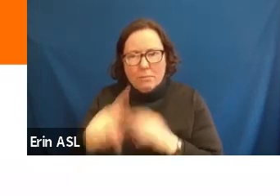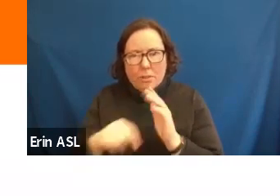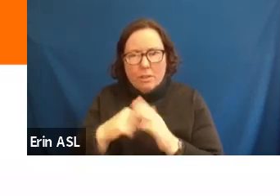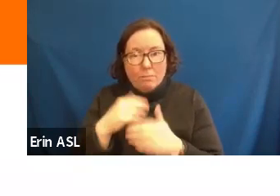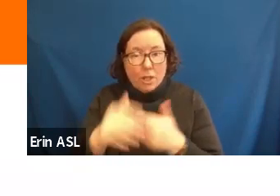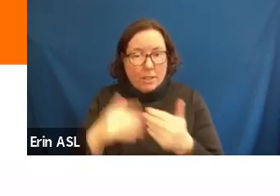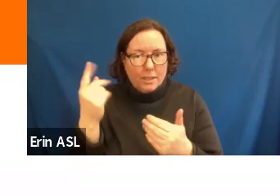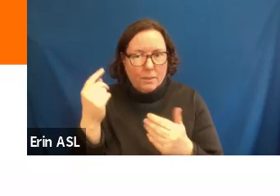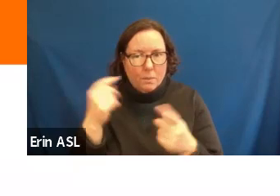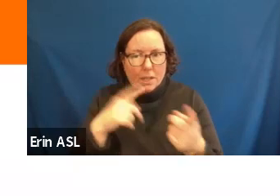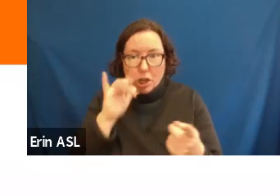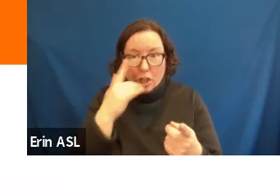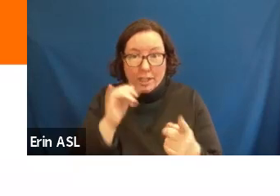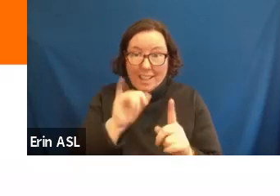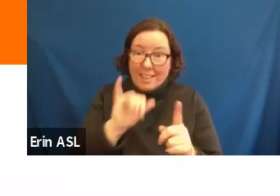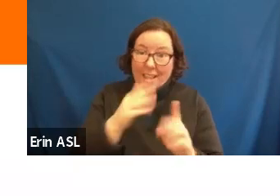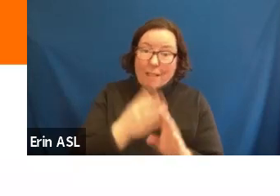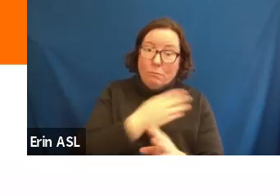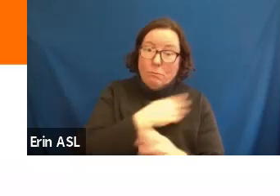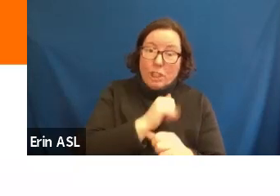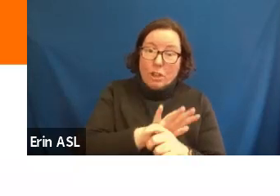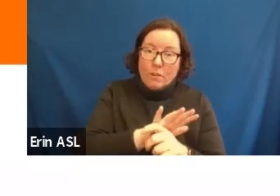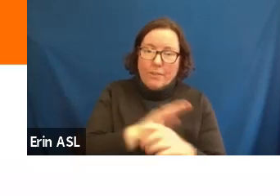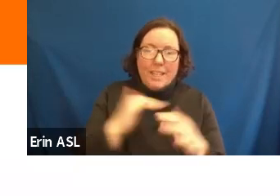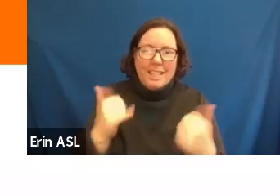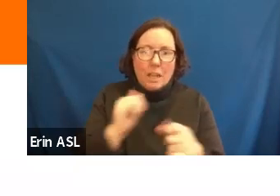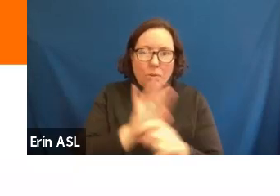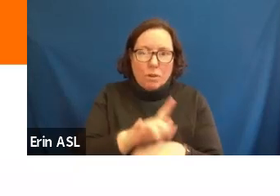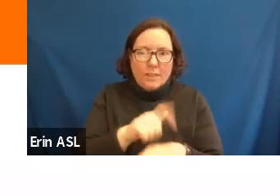That is a good question. I